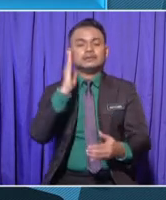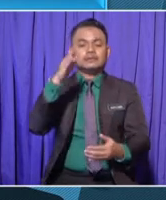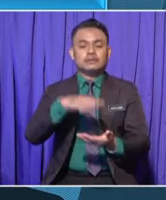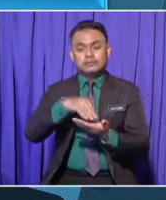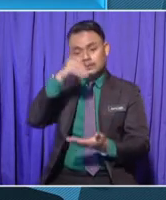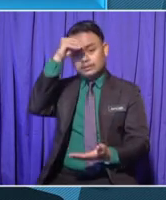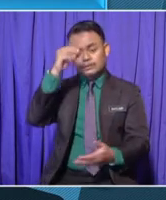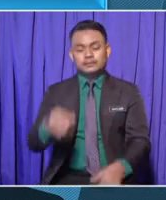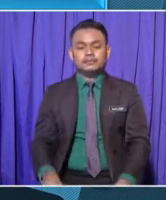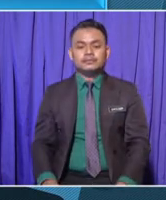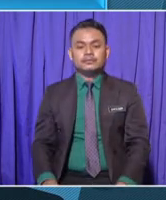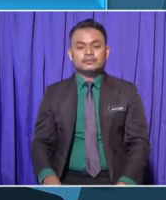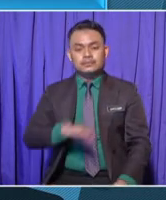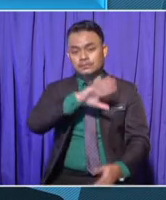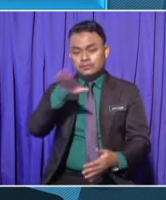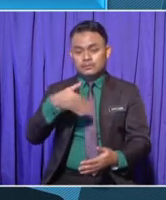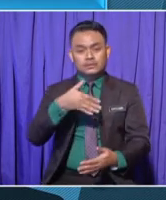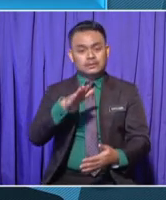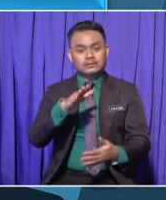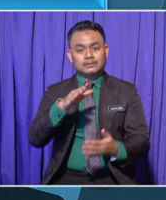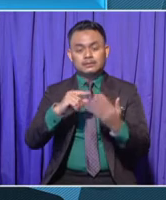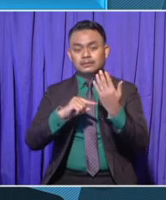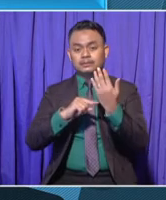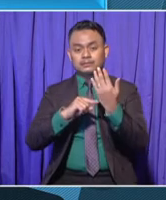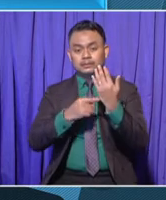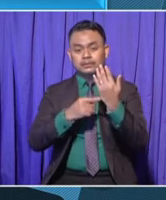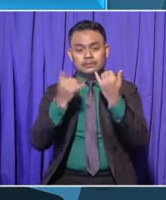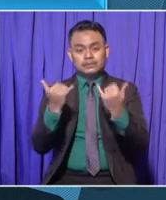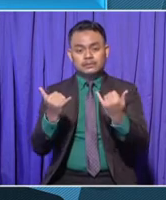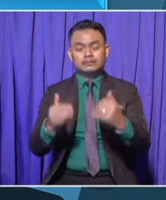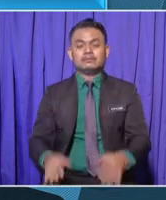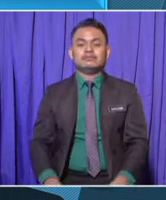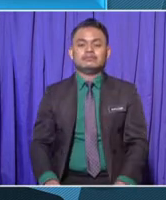want to explore it now? Great! Let's start!